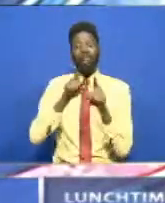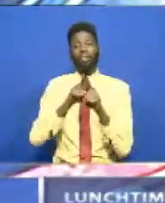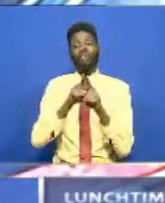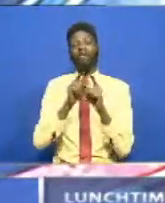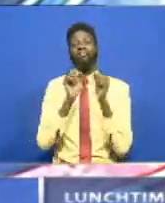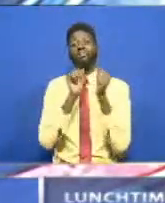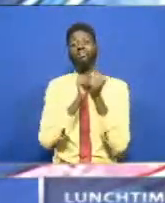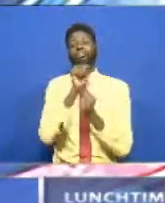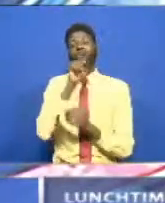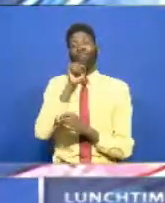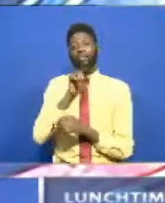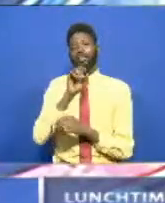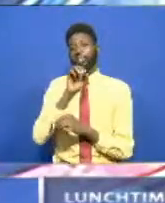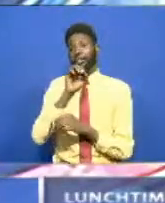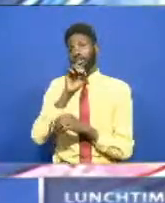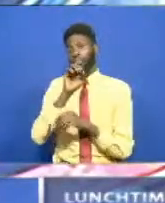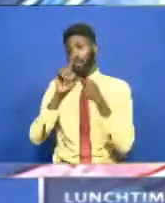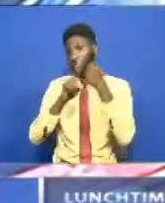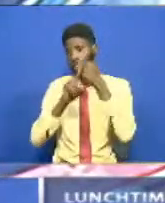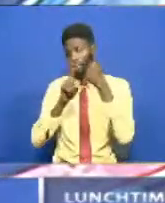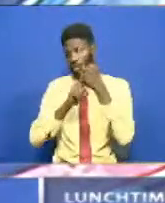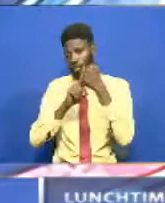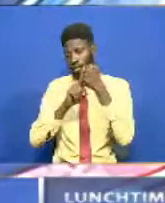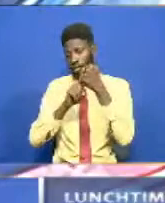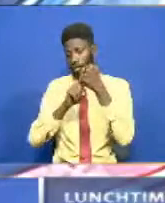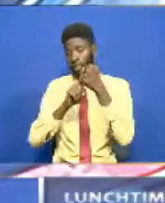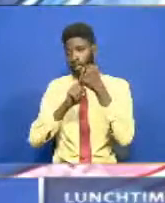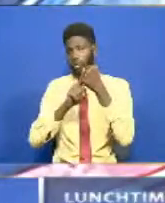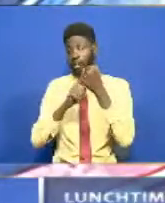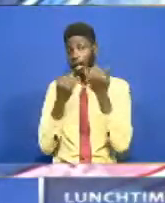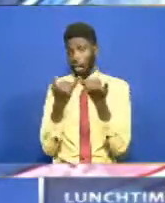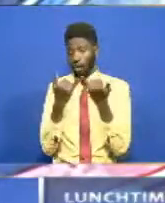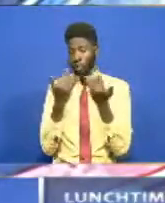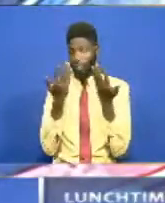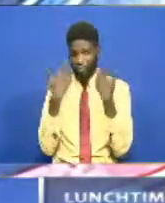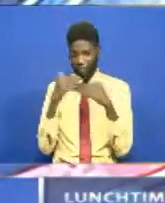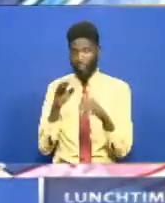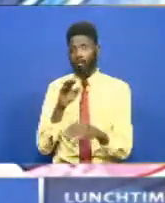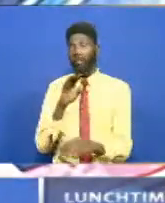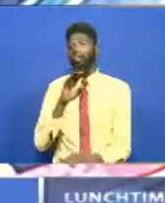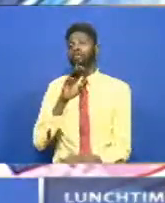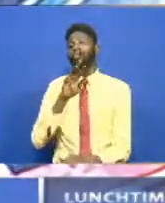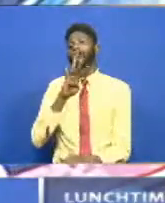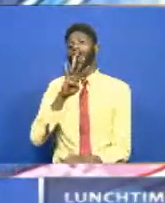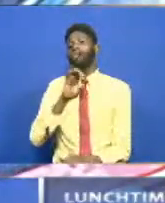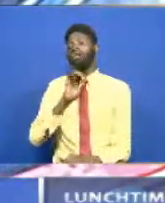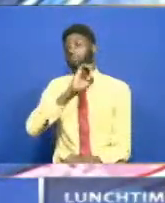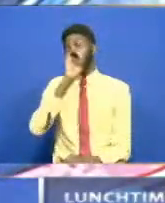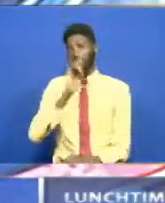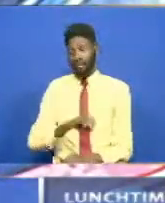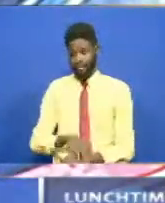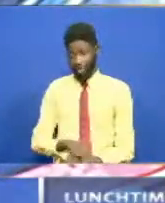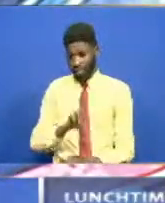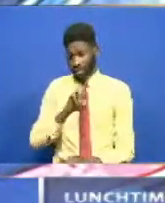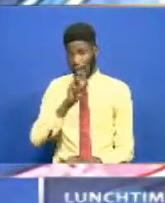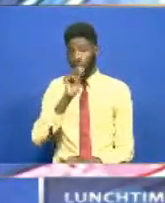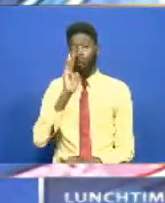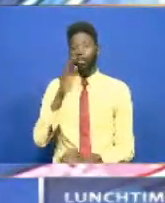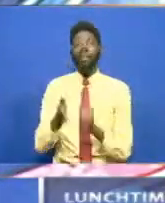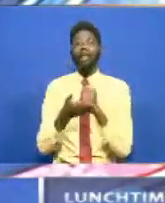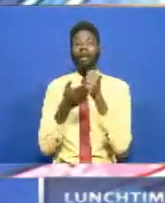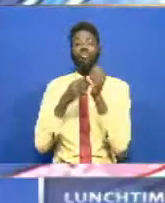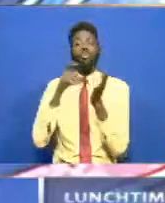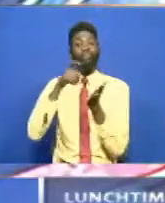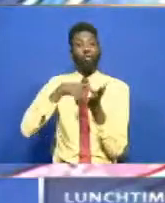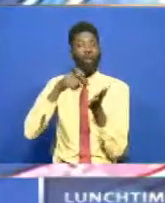Thiba Dam is now at 40%. The construction of the Thiba Dam is set to play a key role in supplying water to the Mwea